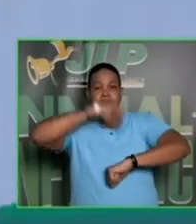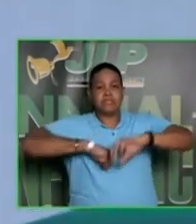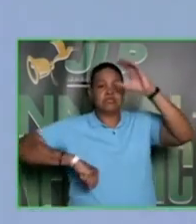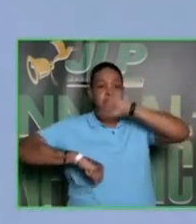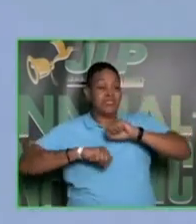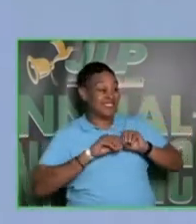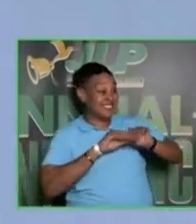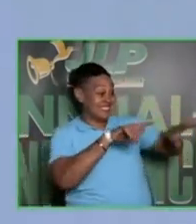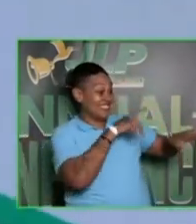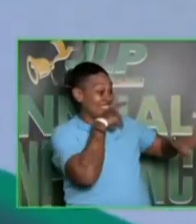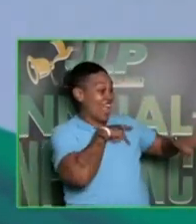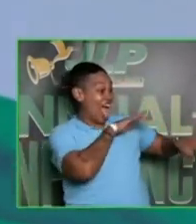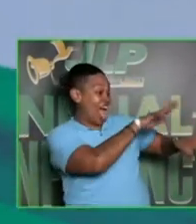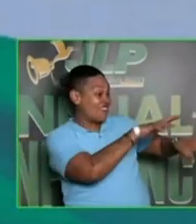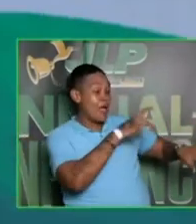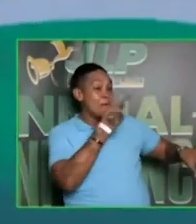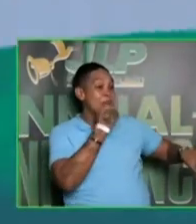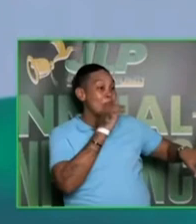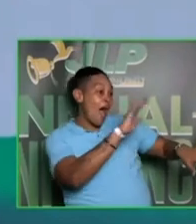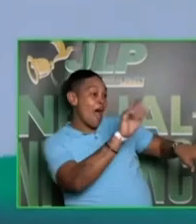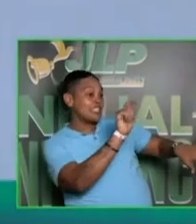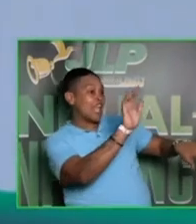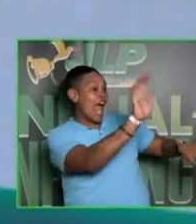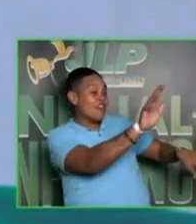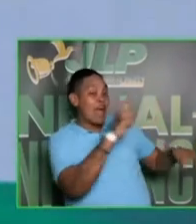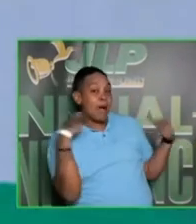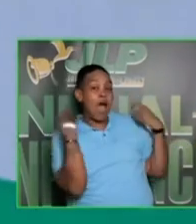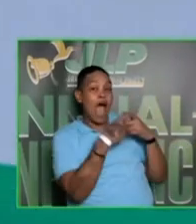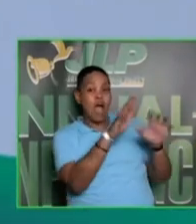distribution of transportation subsidy.